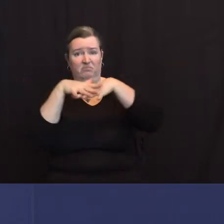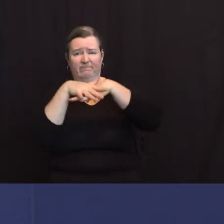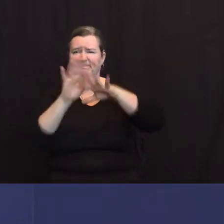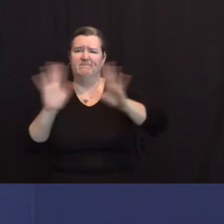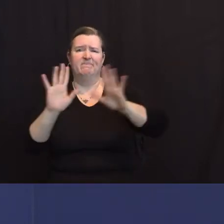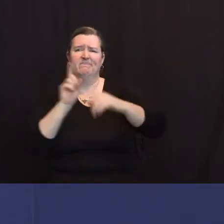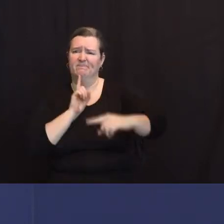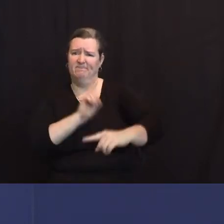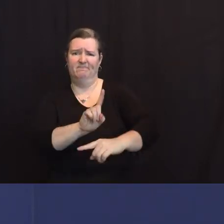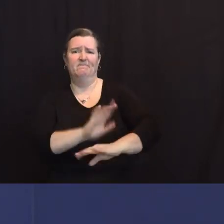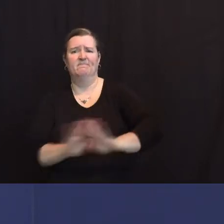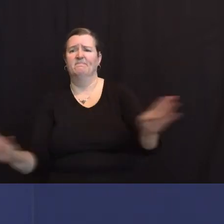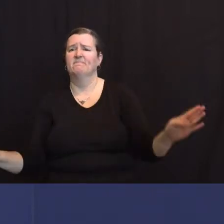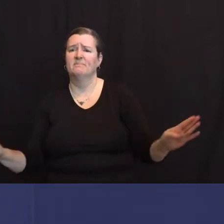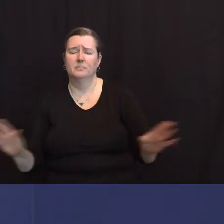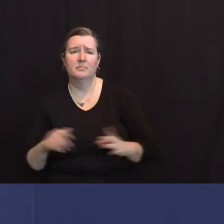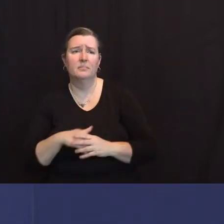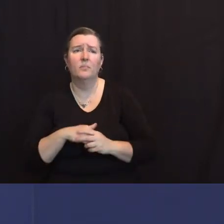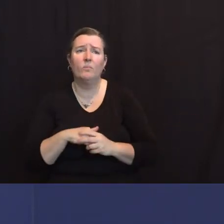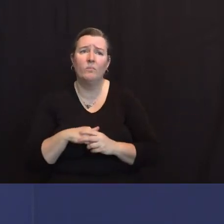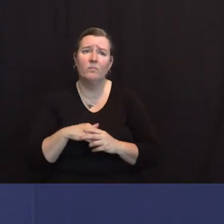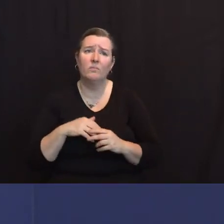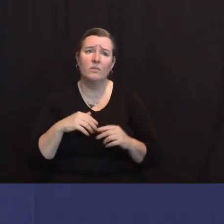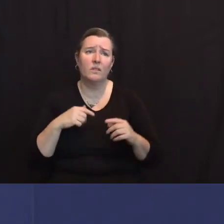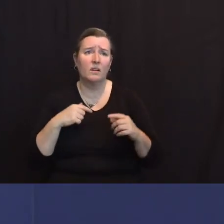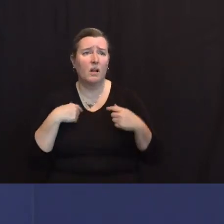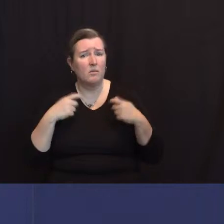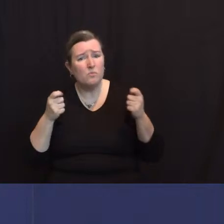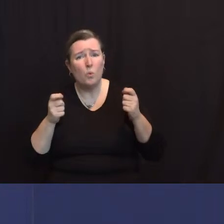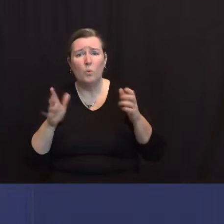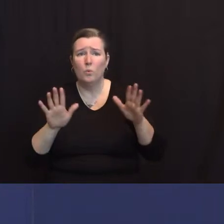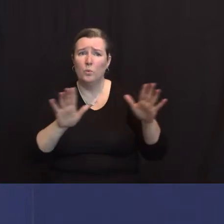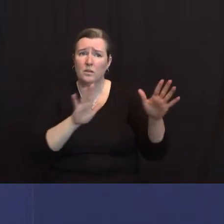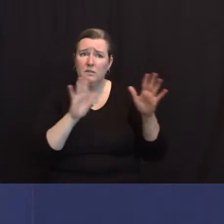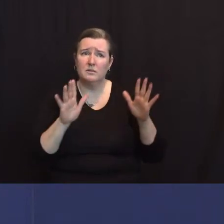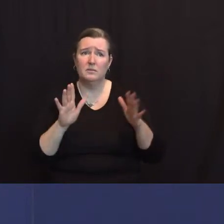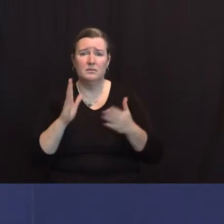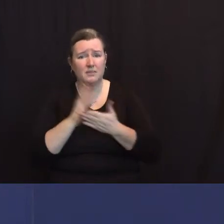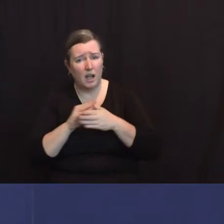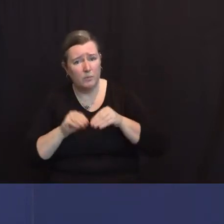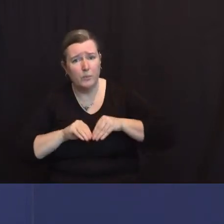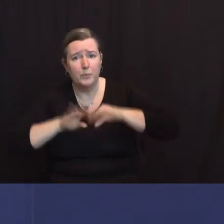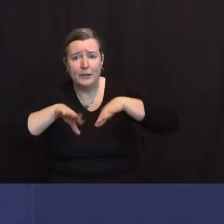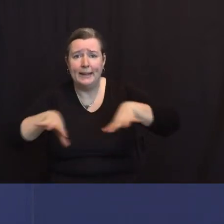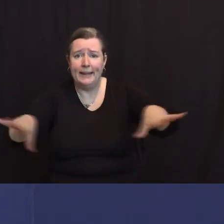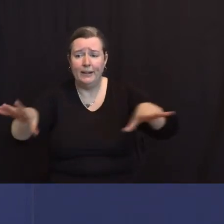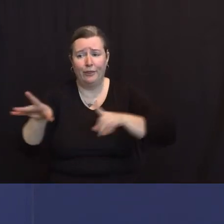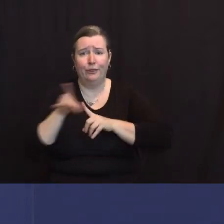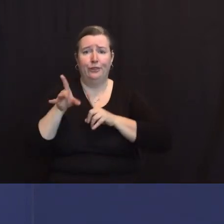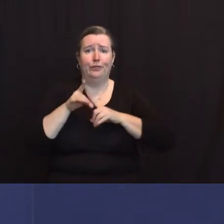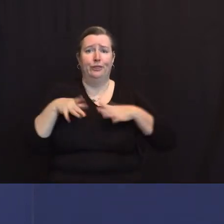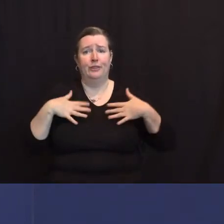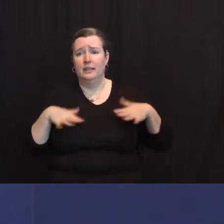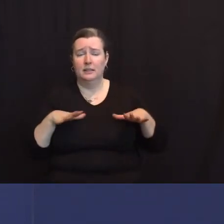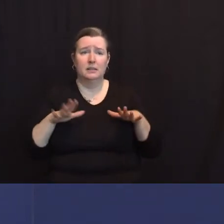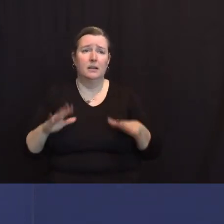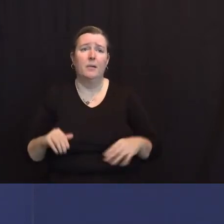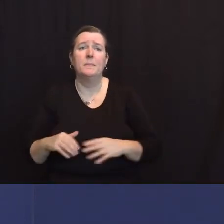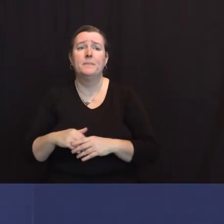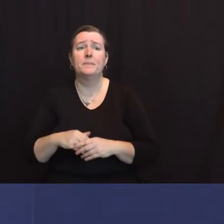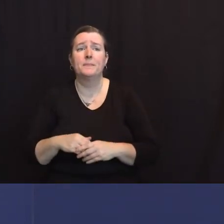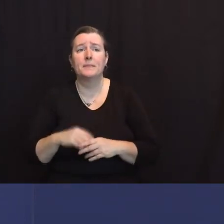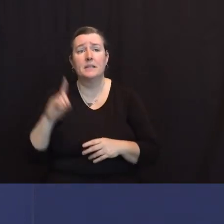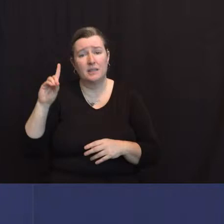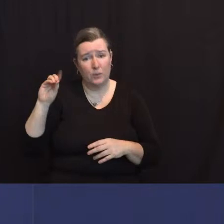control the spread of the virus in our state. This virus is still with us. The department also continues to monitor